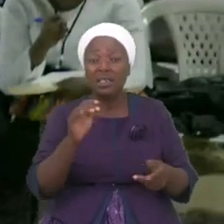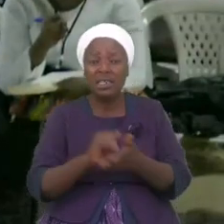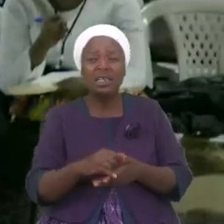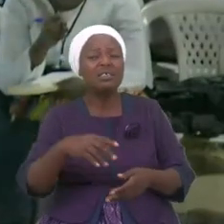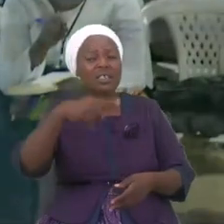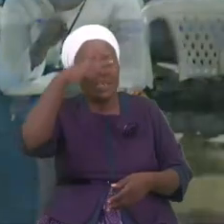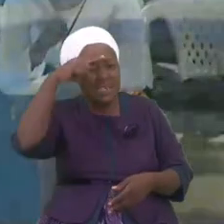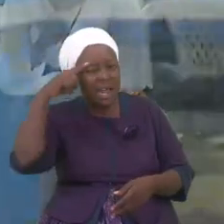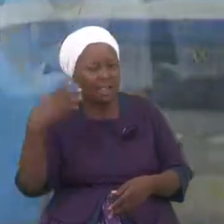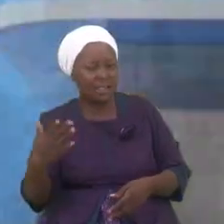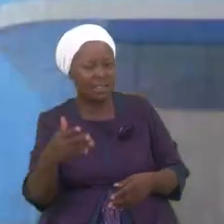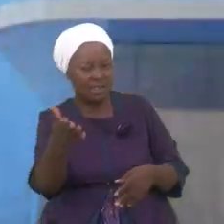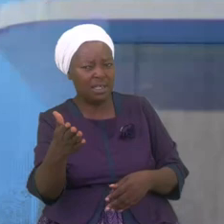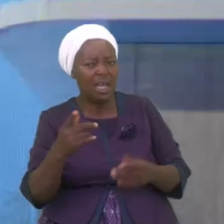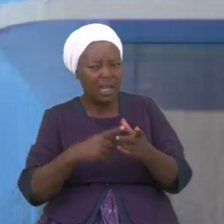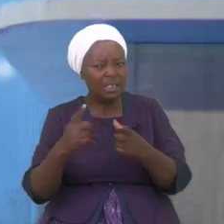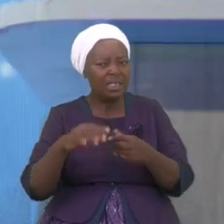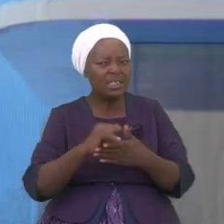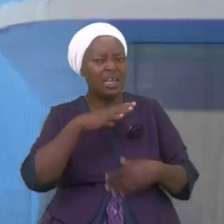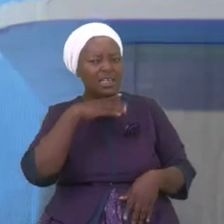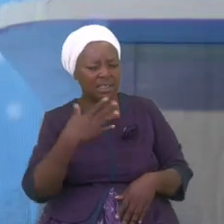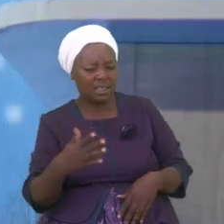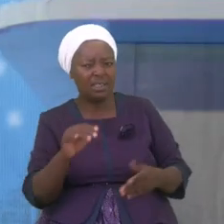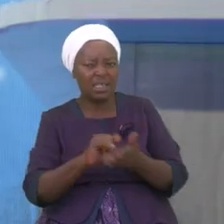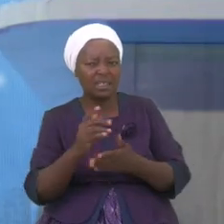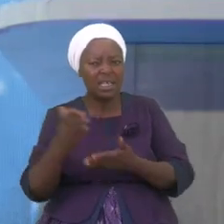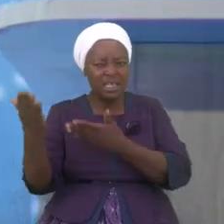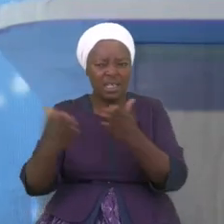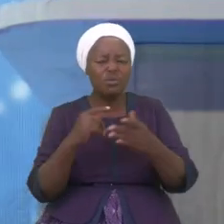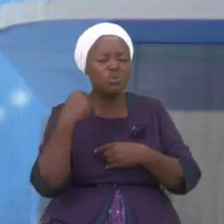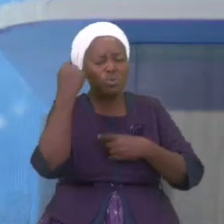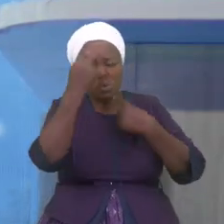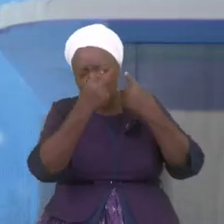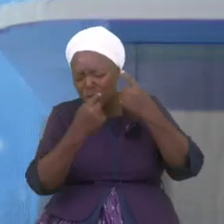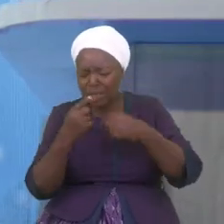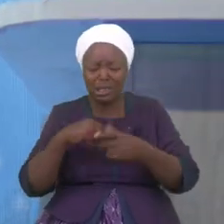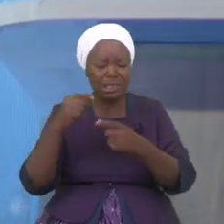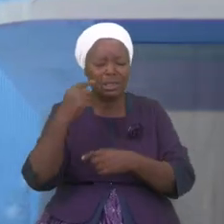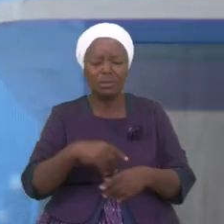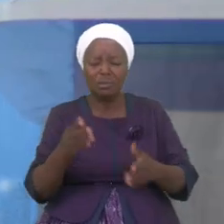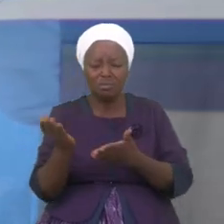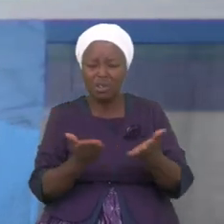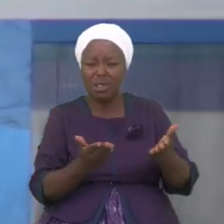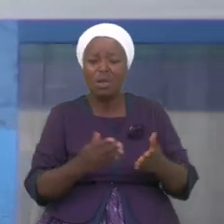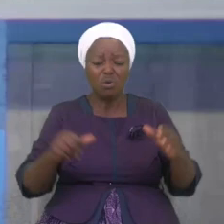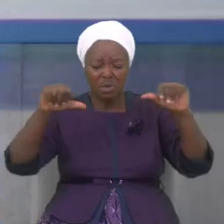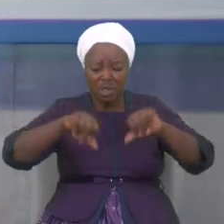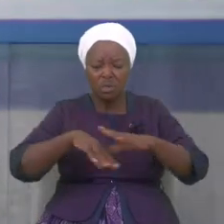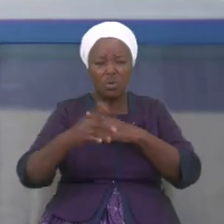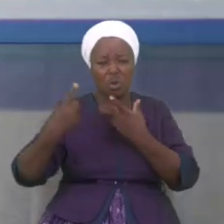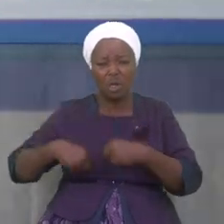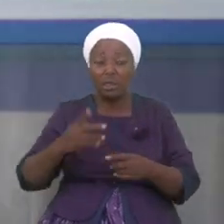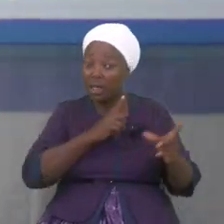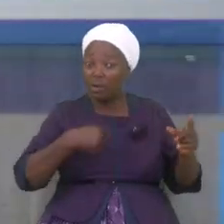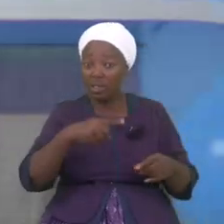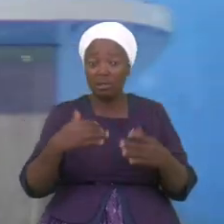that dirty thing there, that thing that gives you concern and condemnation, the Lord says today, even